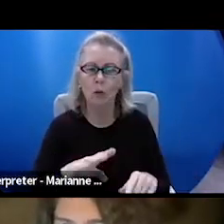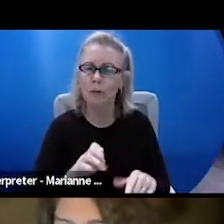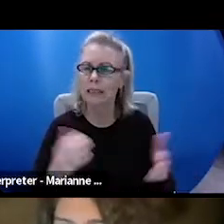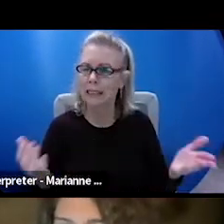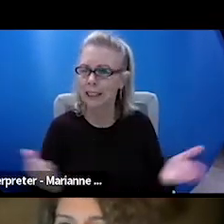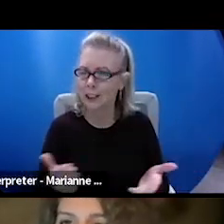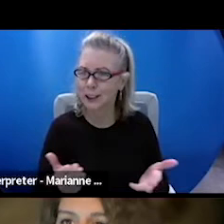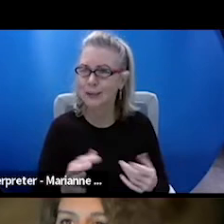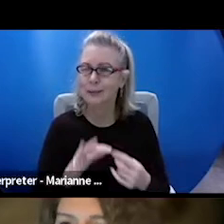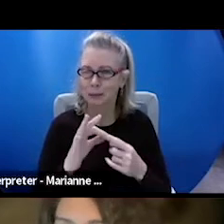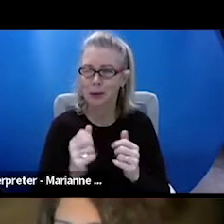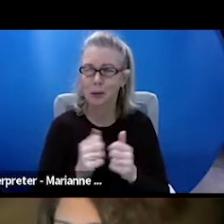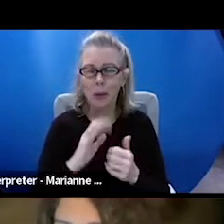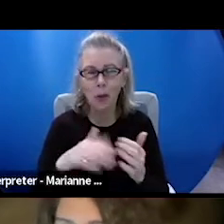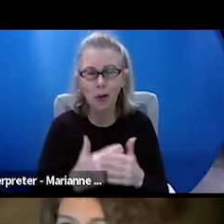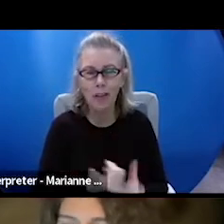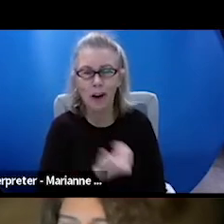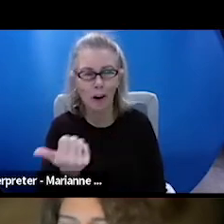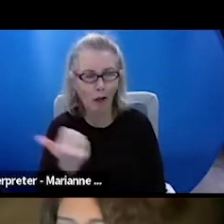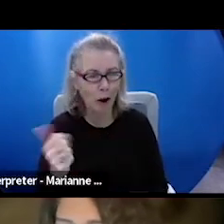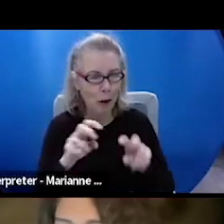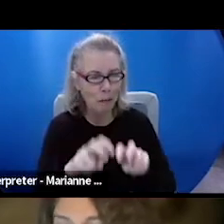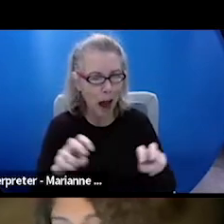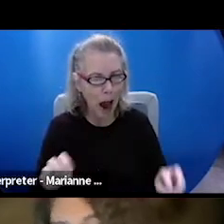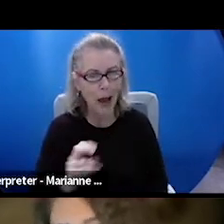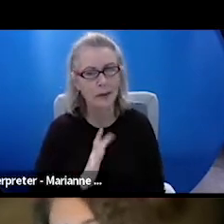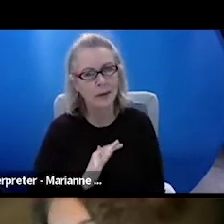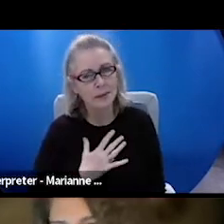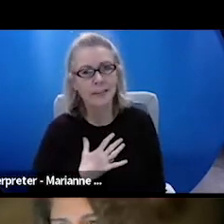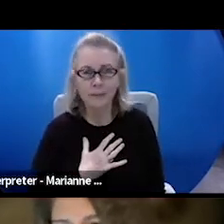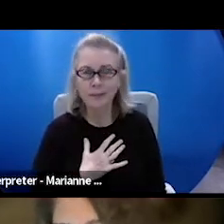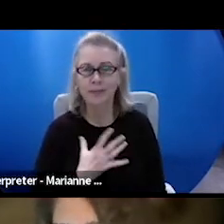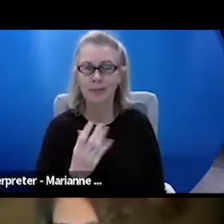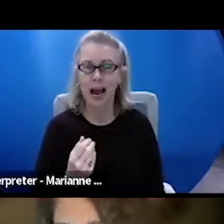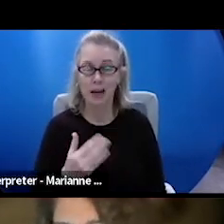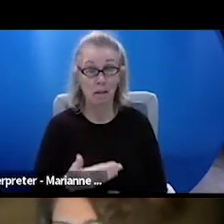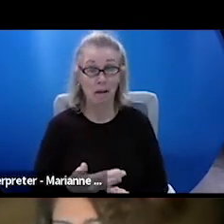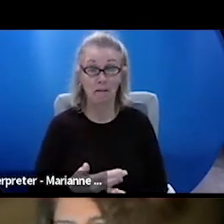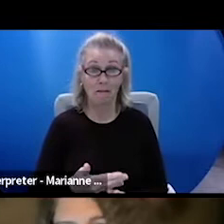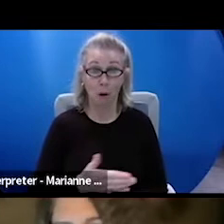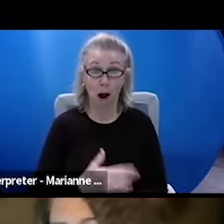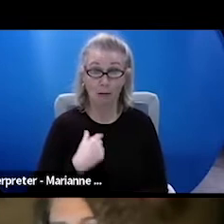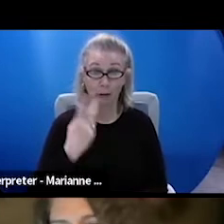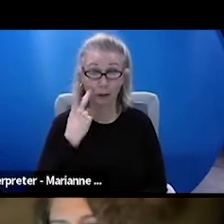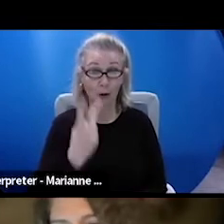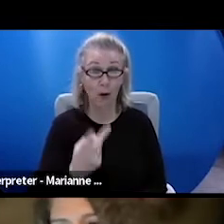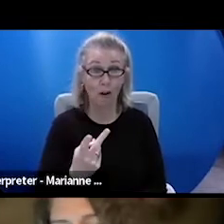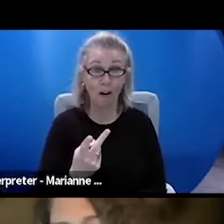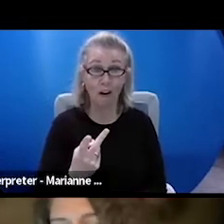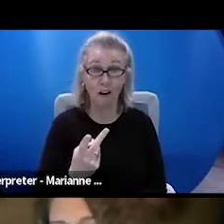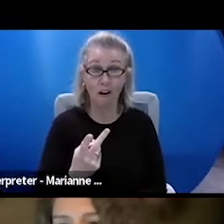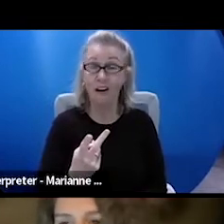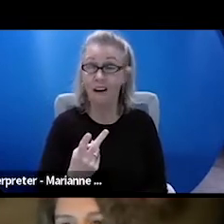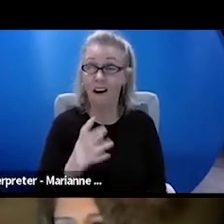the other panelists. And then before I start, Carmen, that was